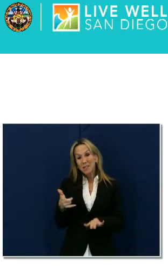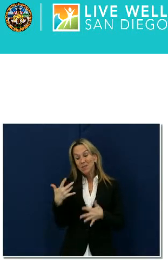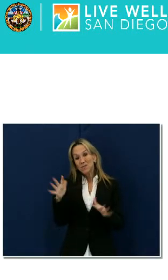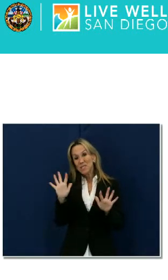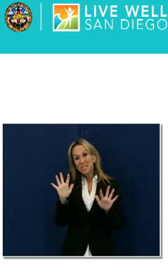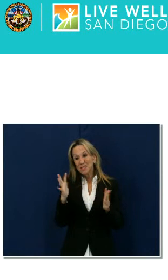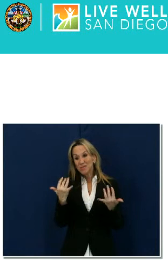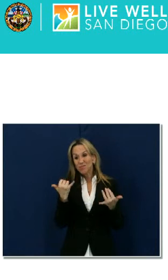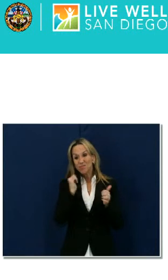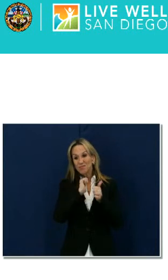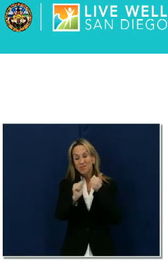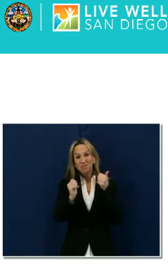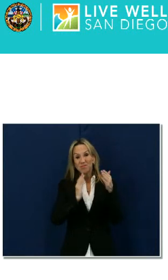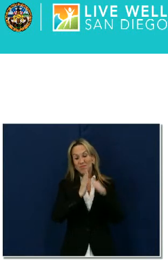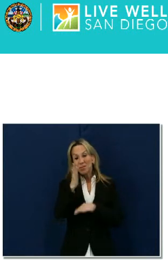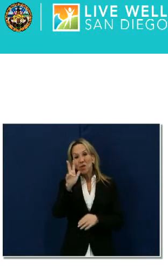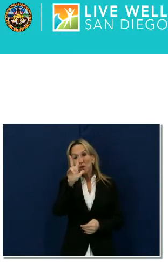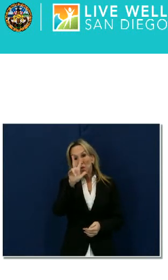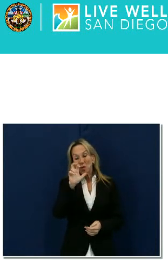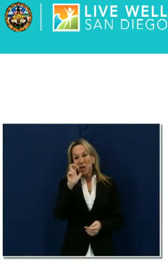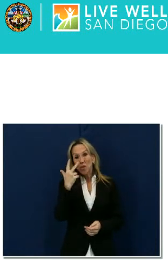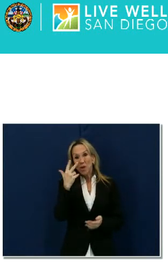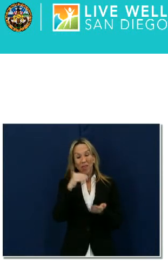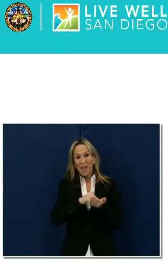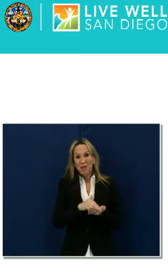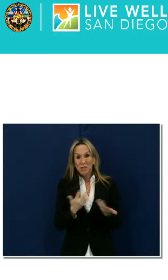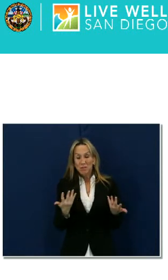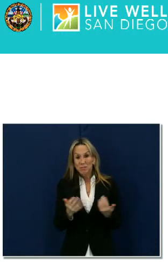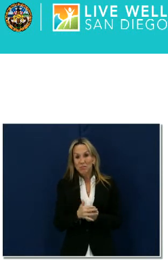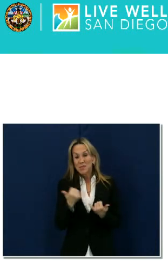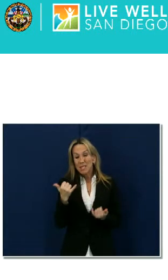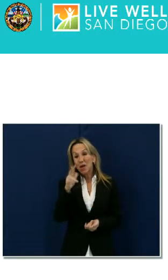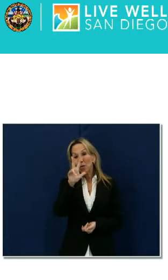over 303,000 at